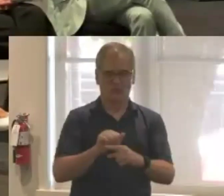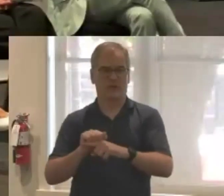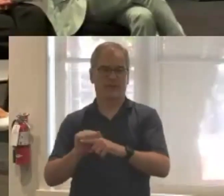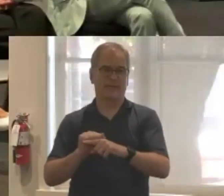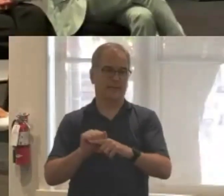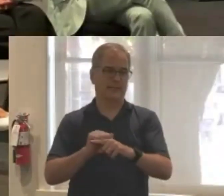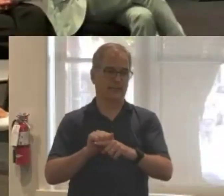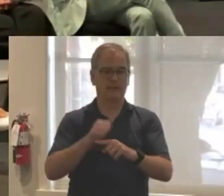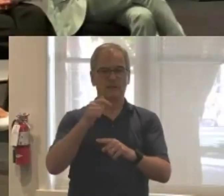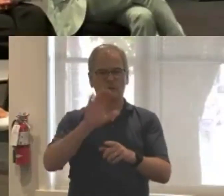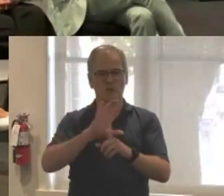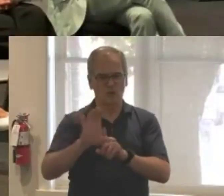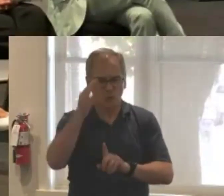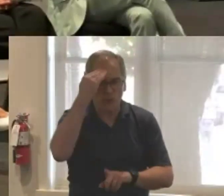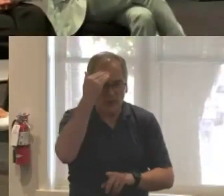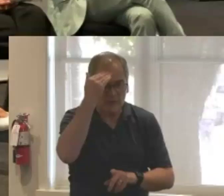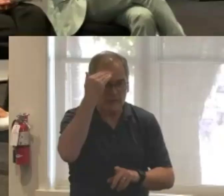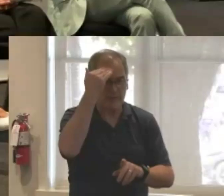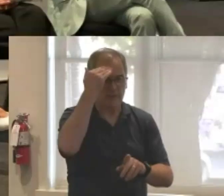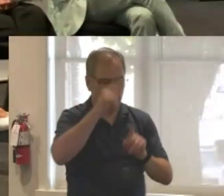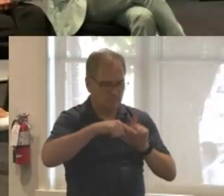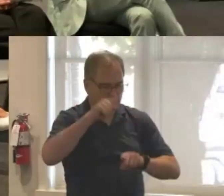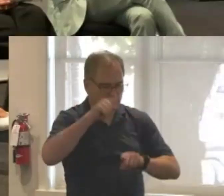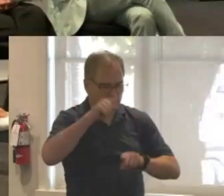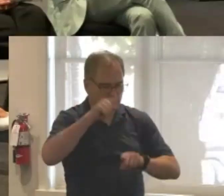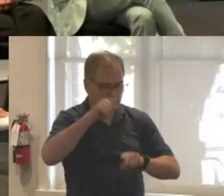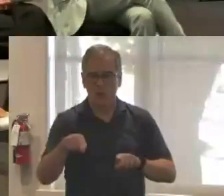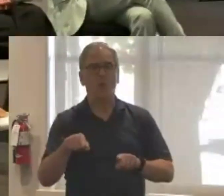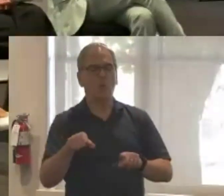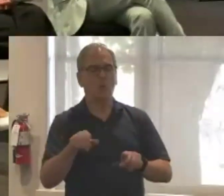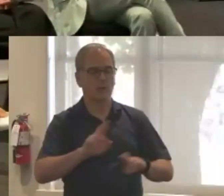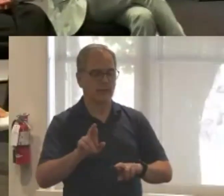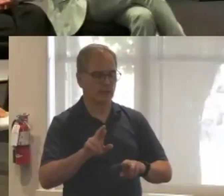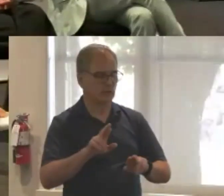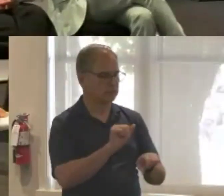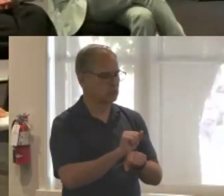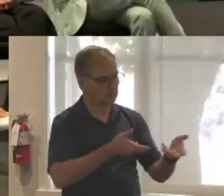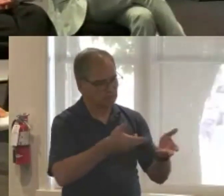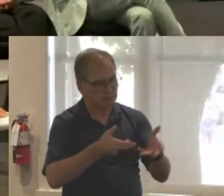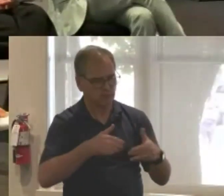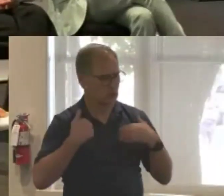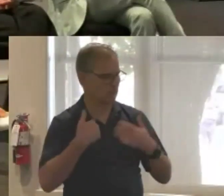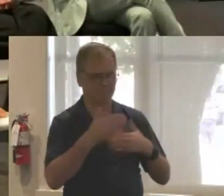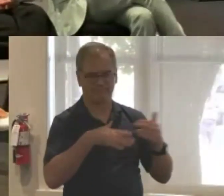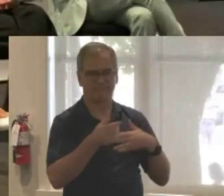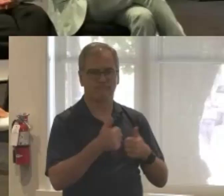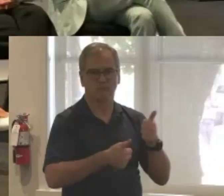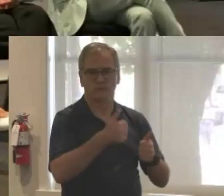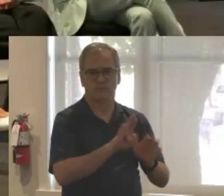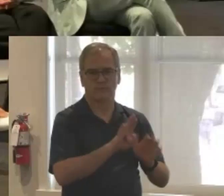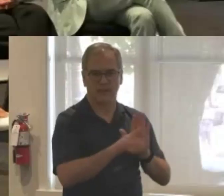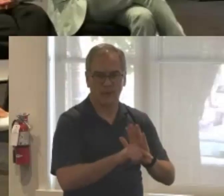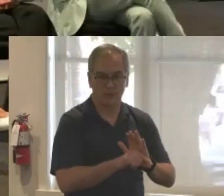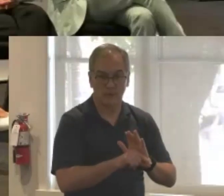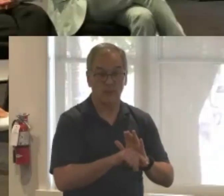to work with youth and families from all backgrounds. We use a comprehensive screening process for volunteers, ensuring that every mentor is